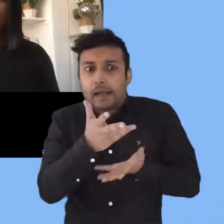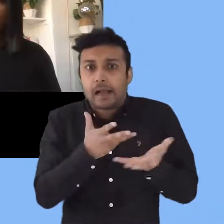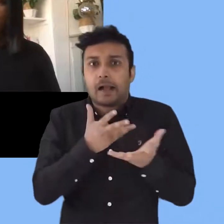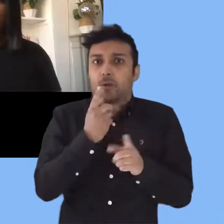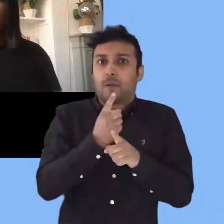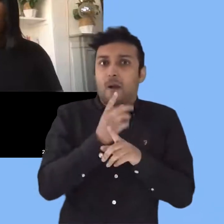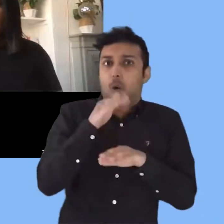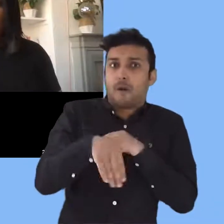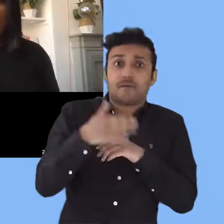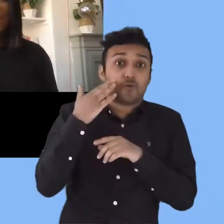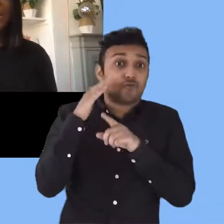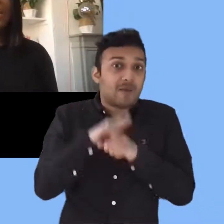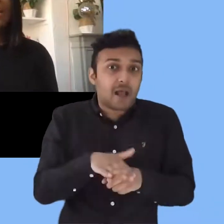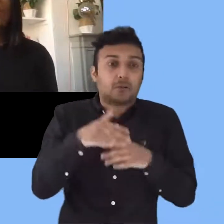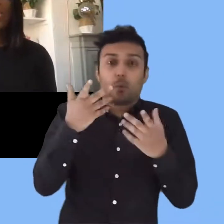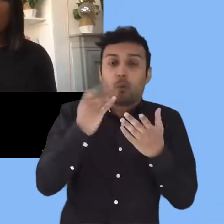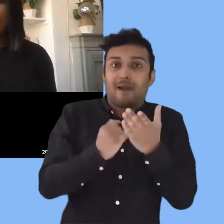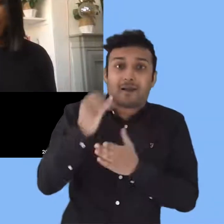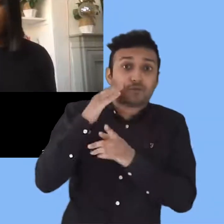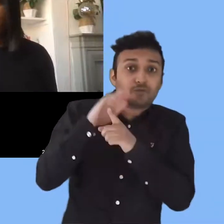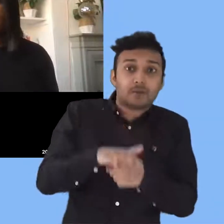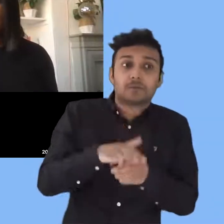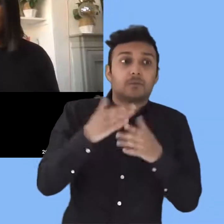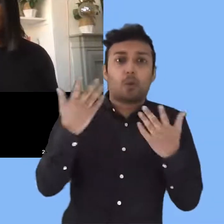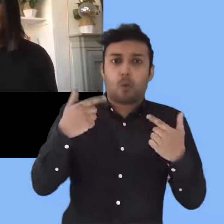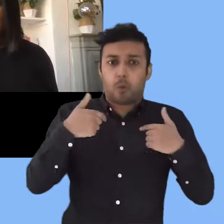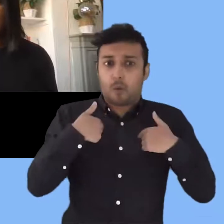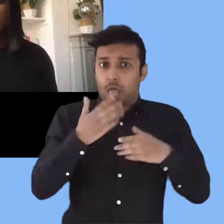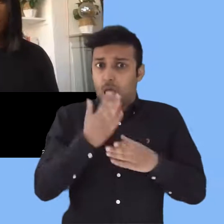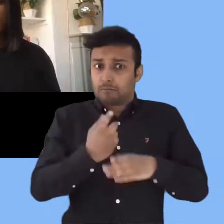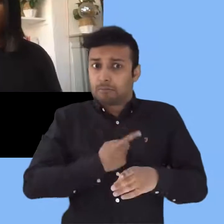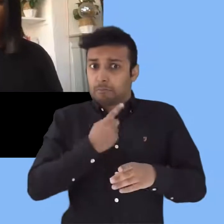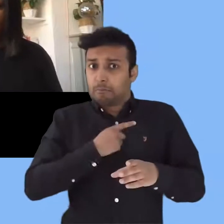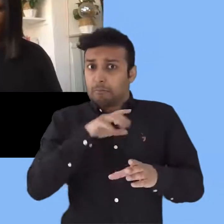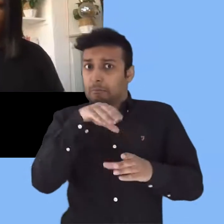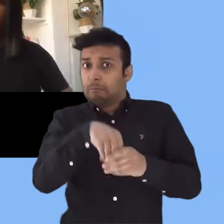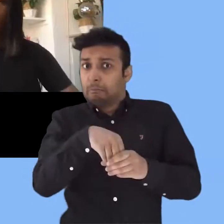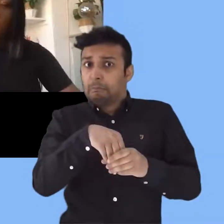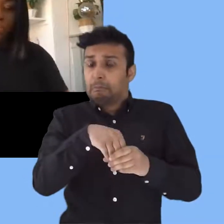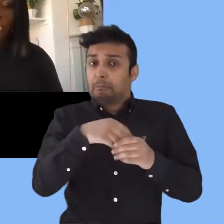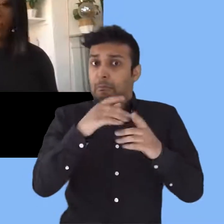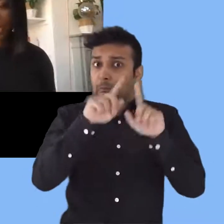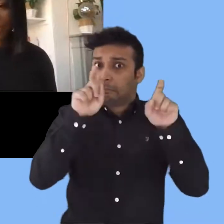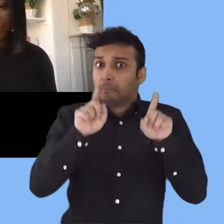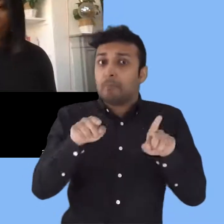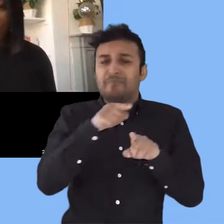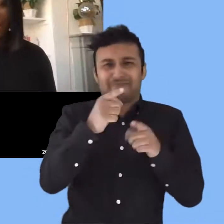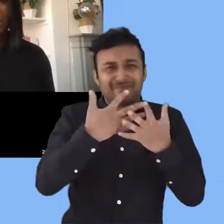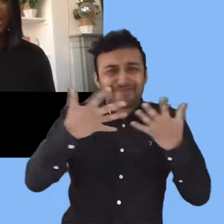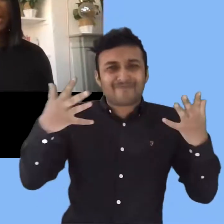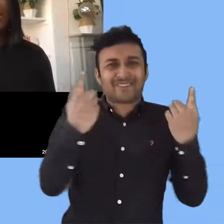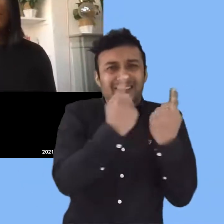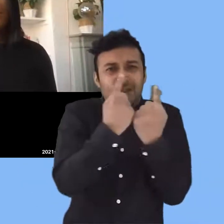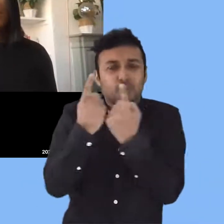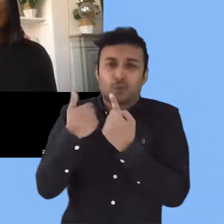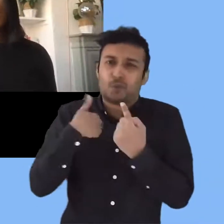and inclusion or belonging, we can't escape the fact that that has to be brought to the forefront of a lot of the conversations that we are